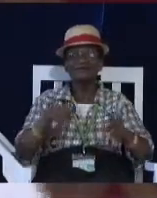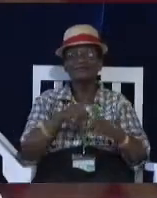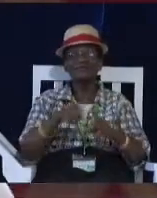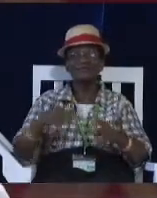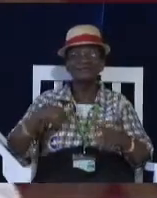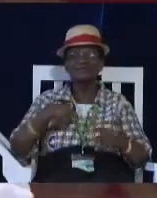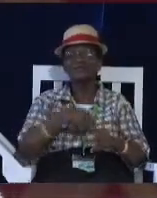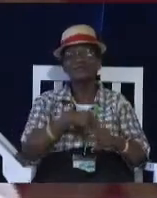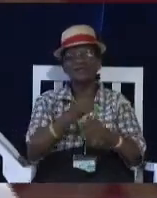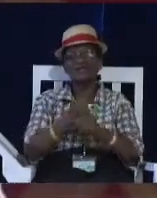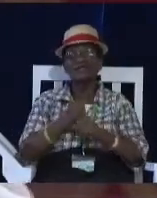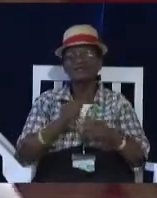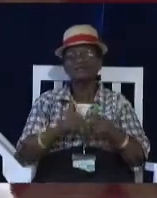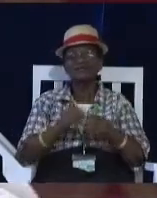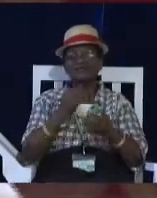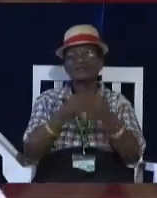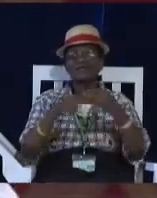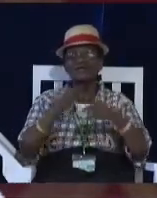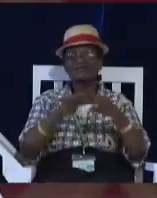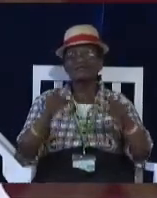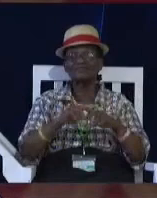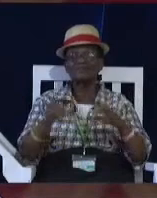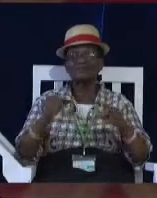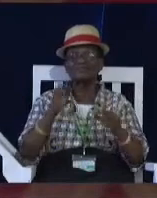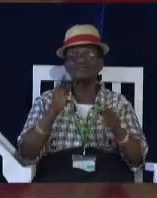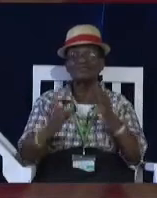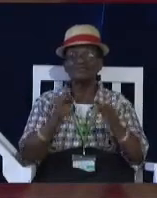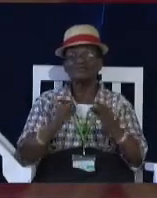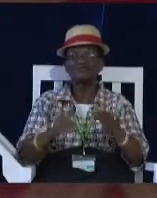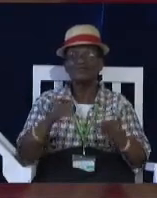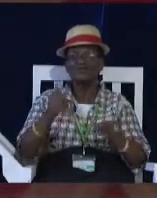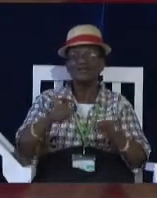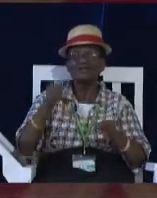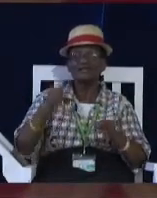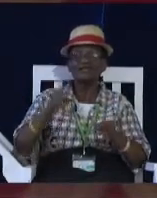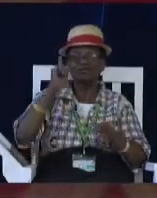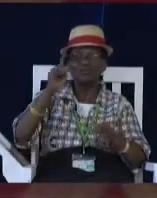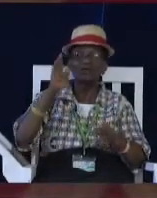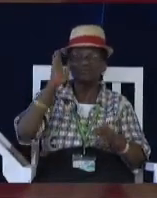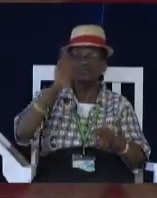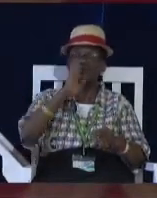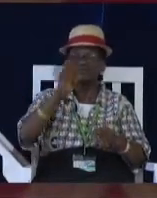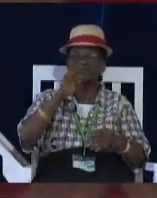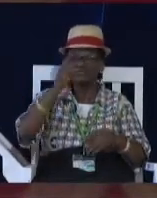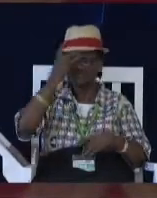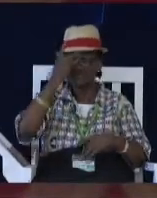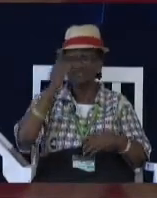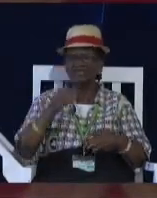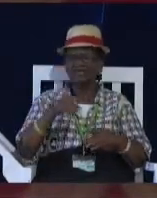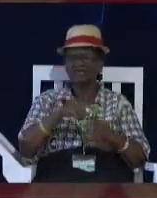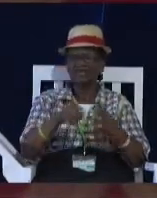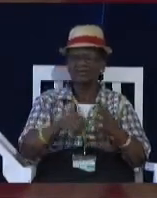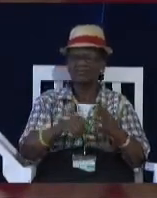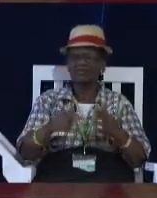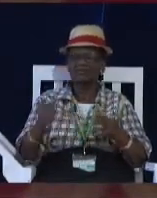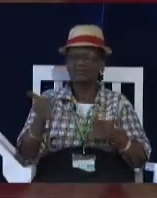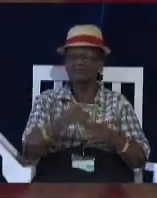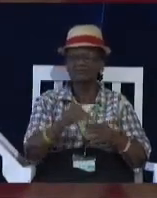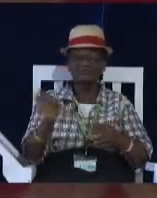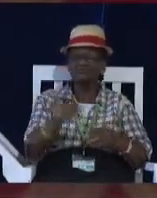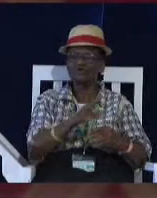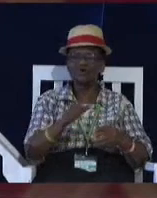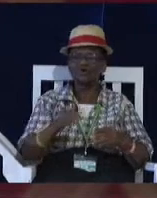But you see, if anyone should be sick among you, the obedience is not complete in